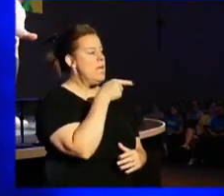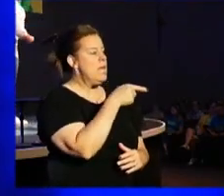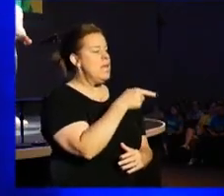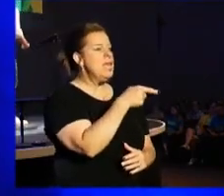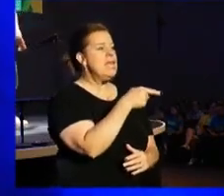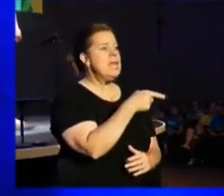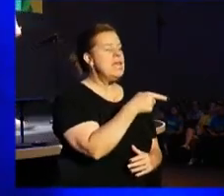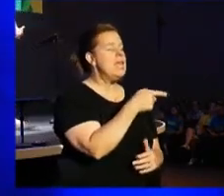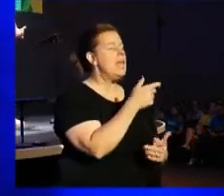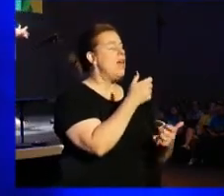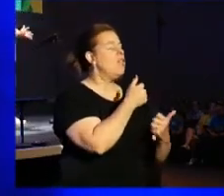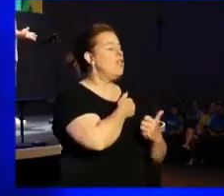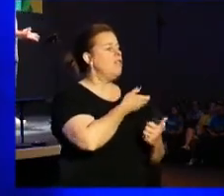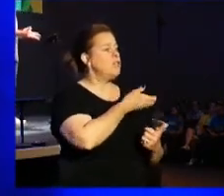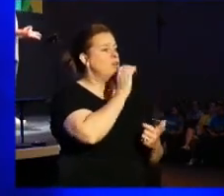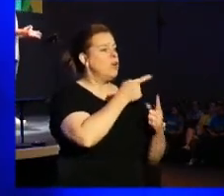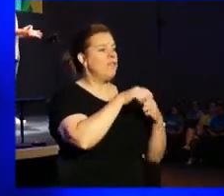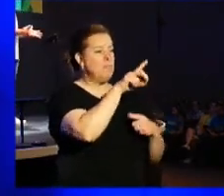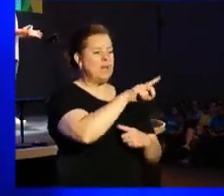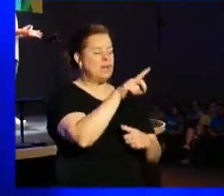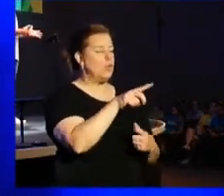complete strangers going, "Have you tried this?"